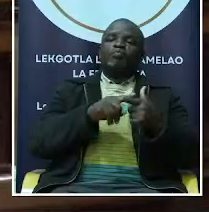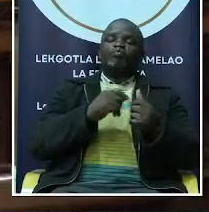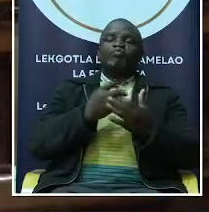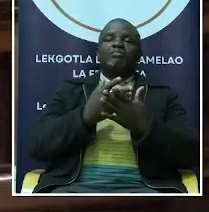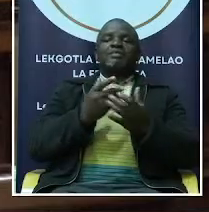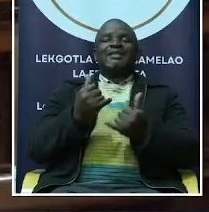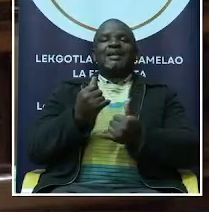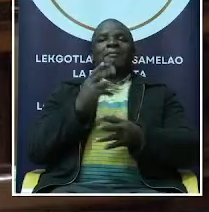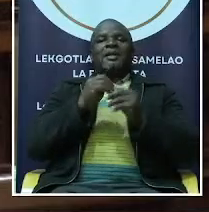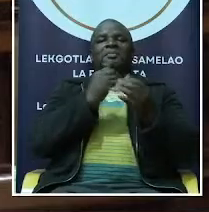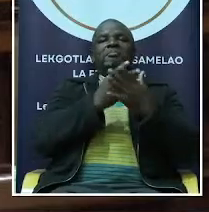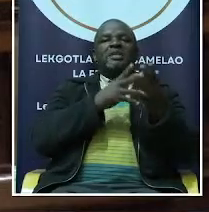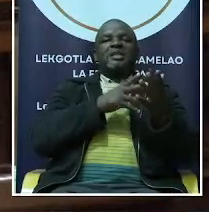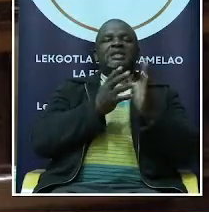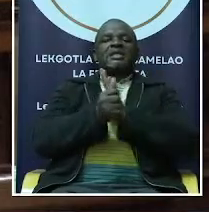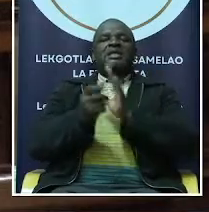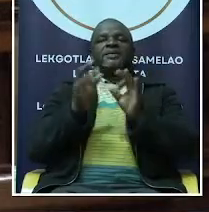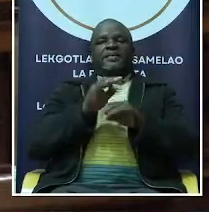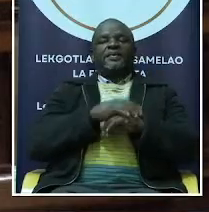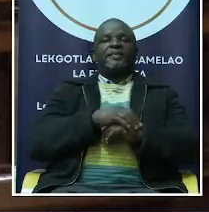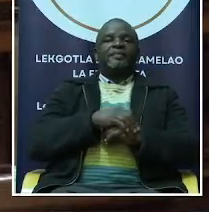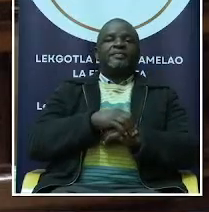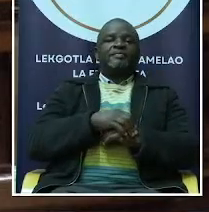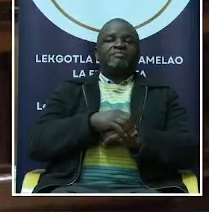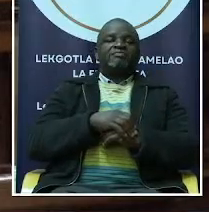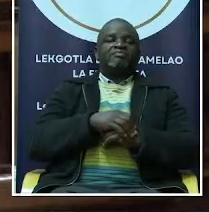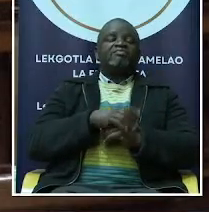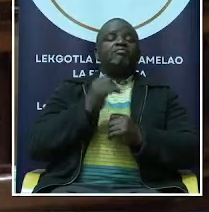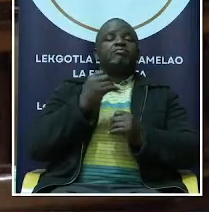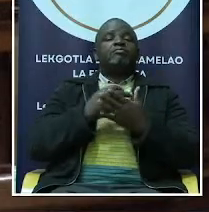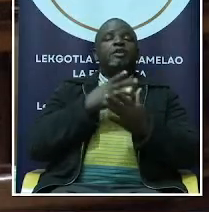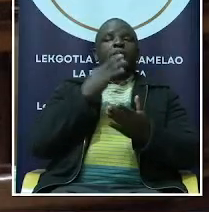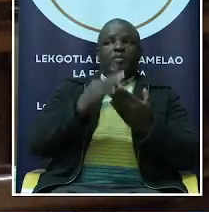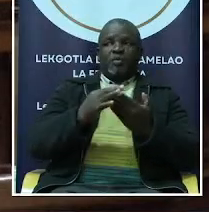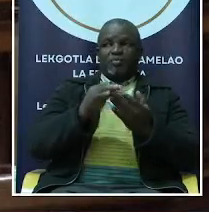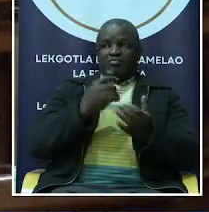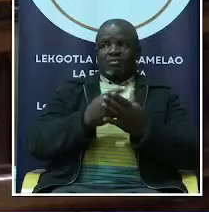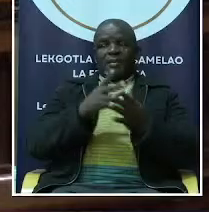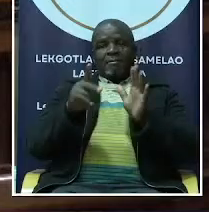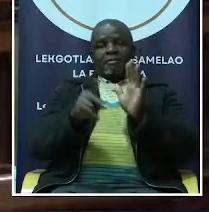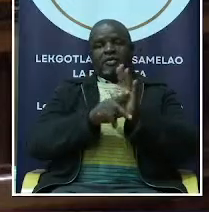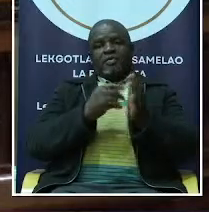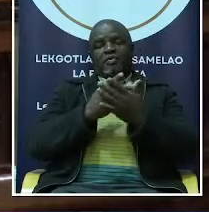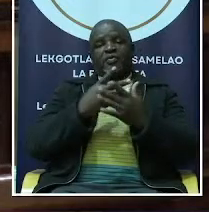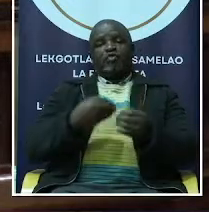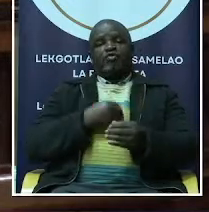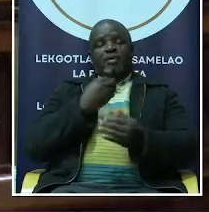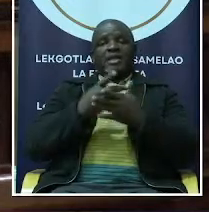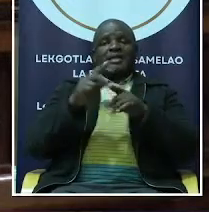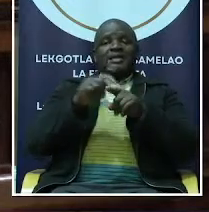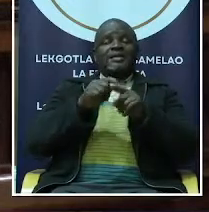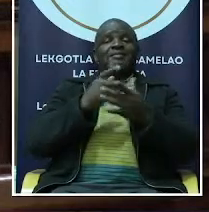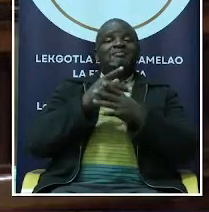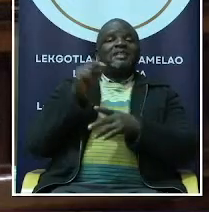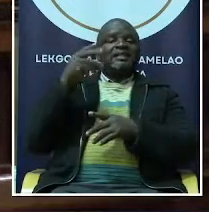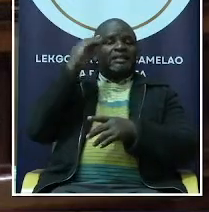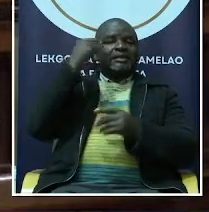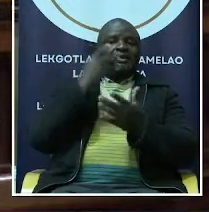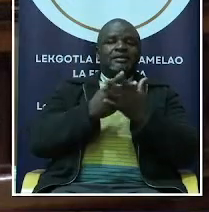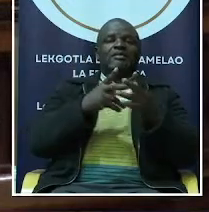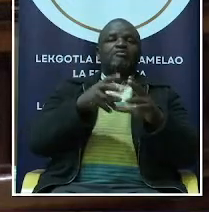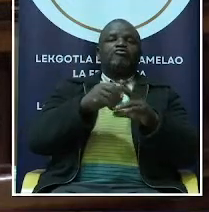in management. We also propose a policy to train the youth that is interested in agriculture